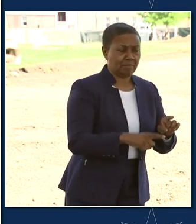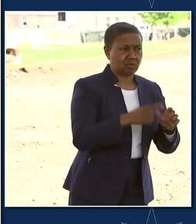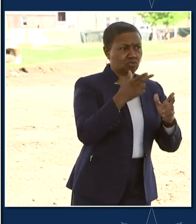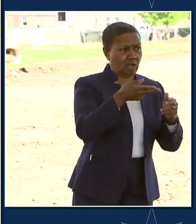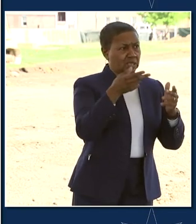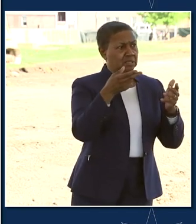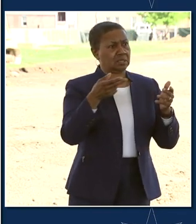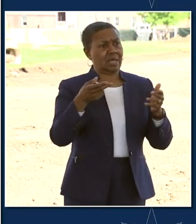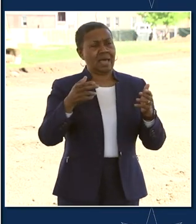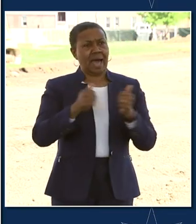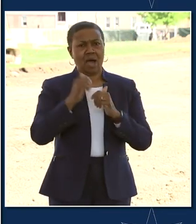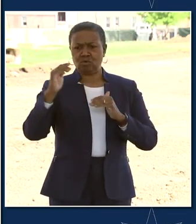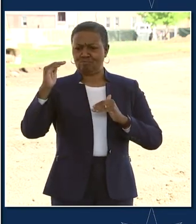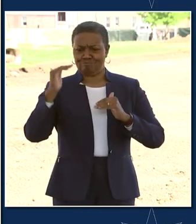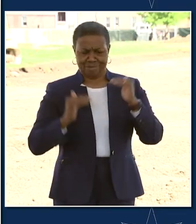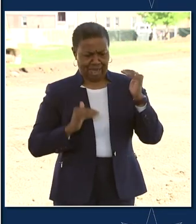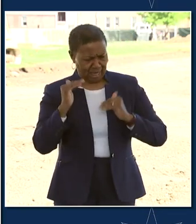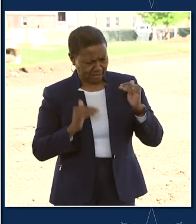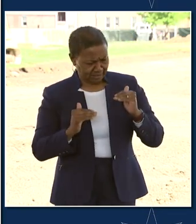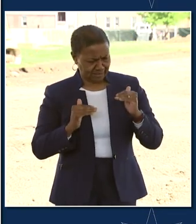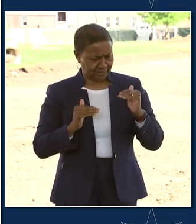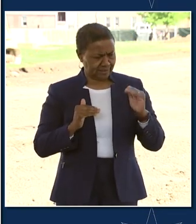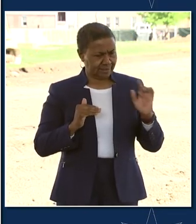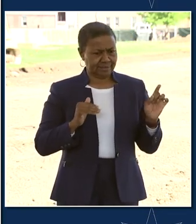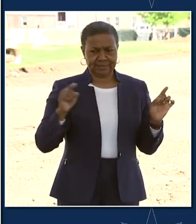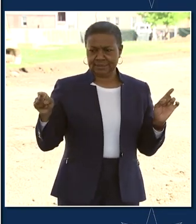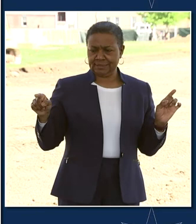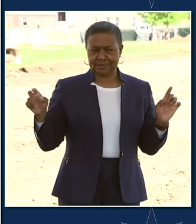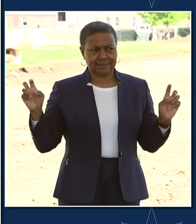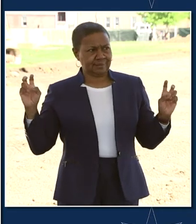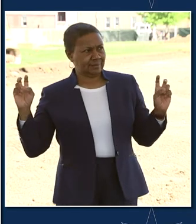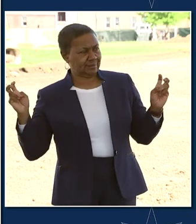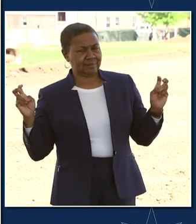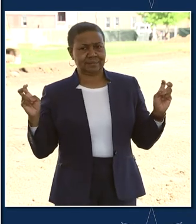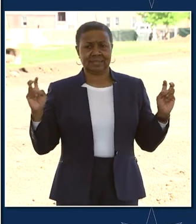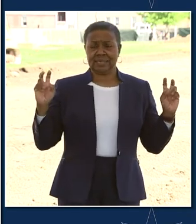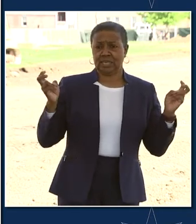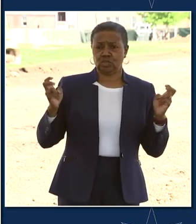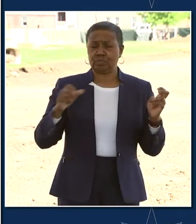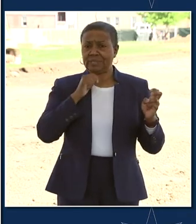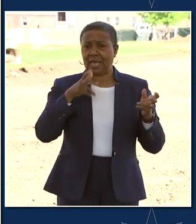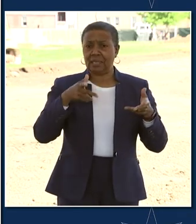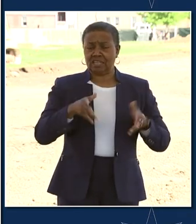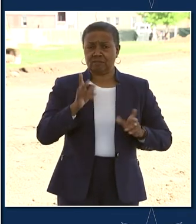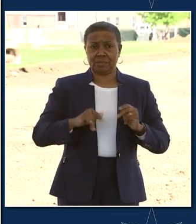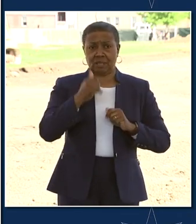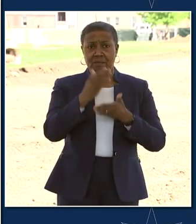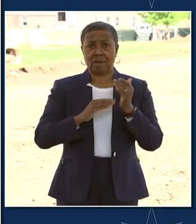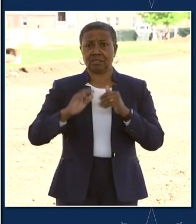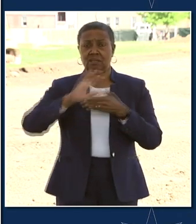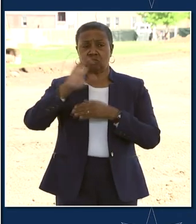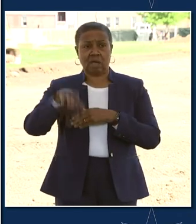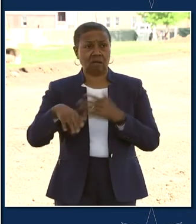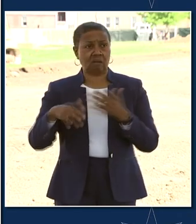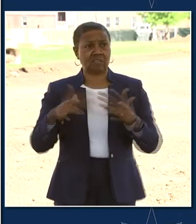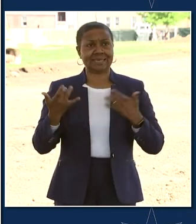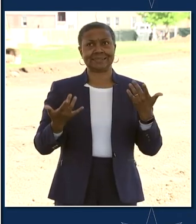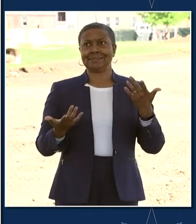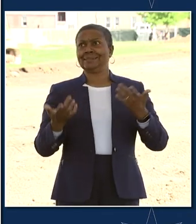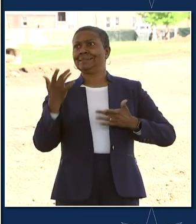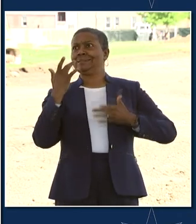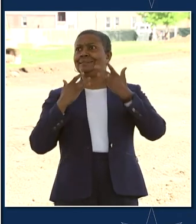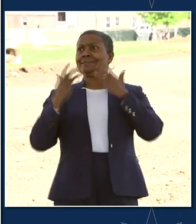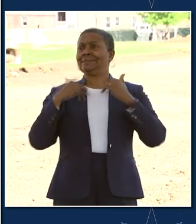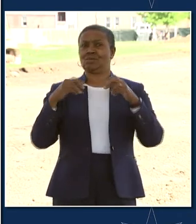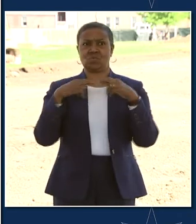are you going to balance dealing with issues, but also not leaving residents in other parts of the city feeling like they are